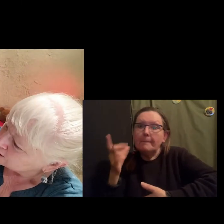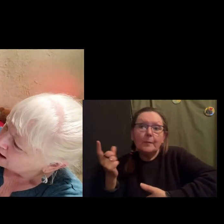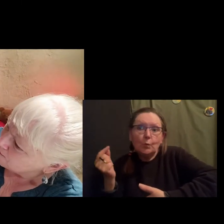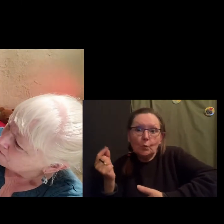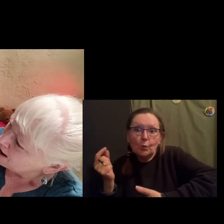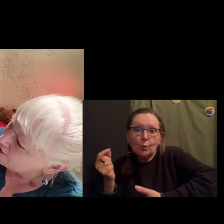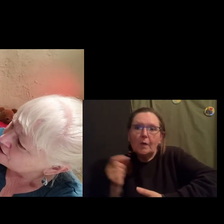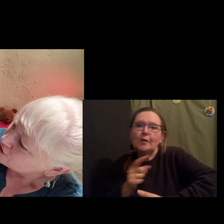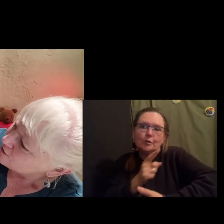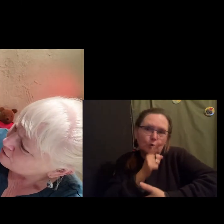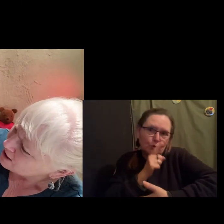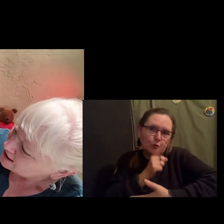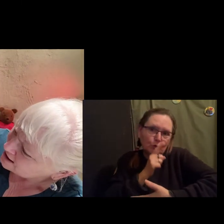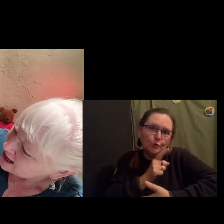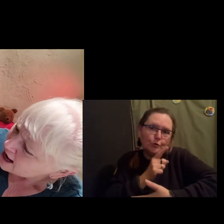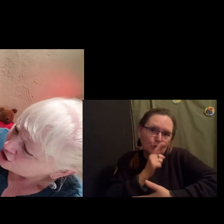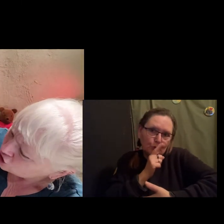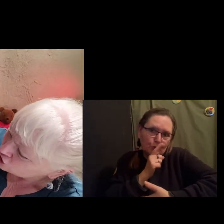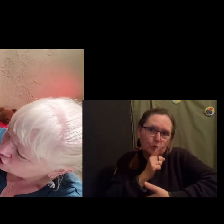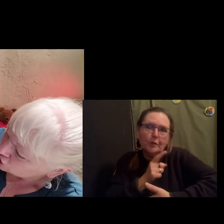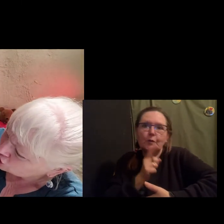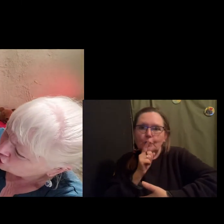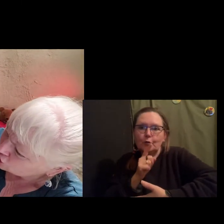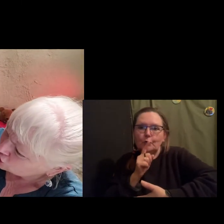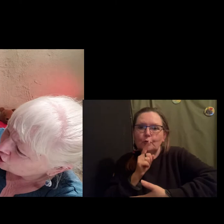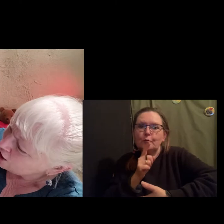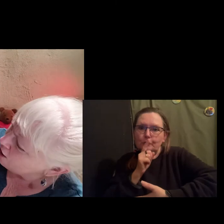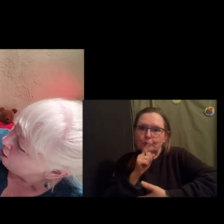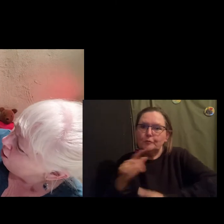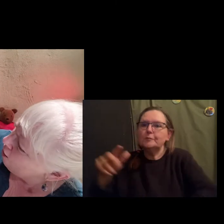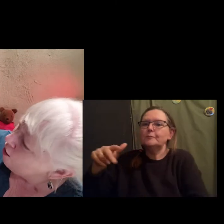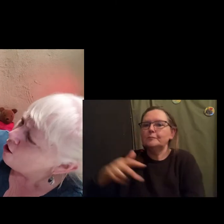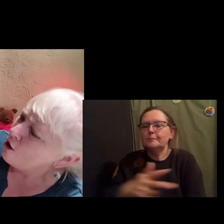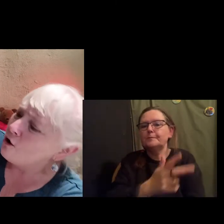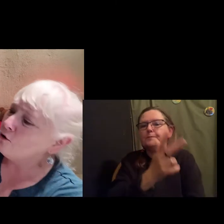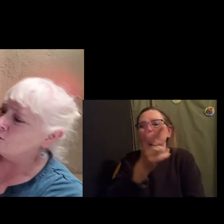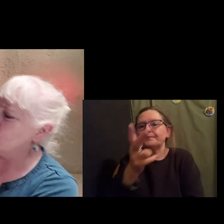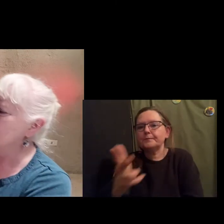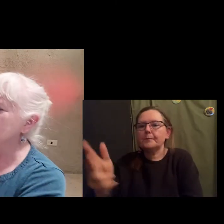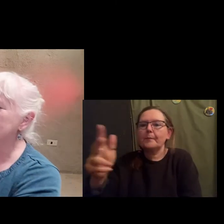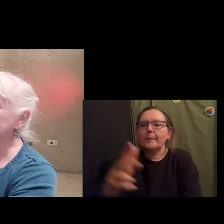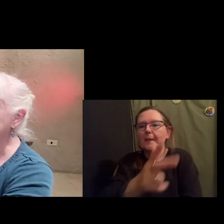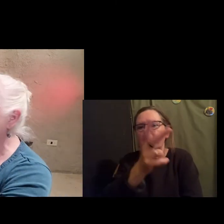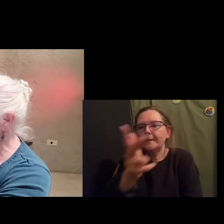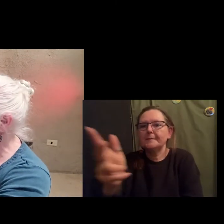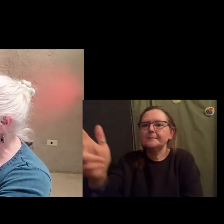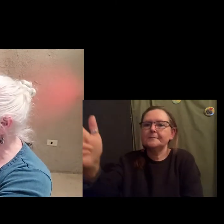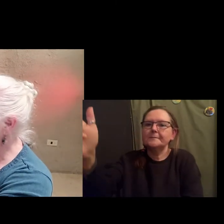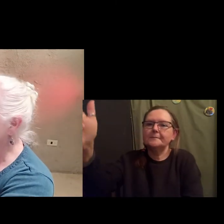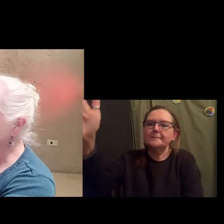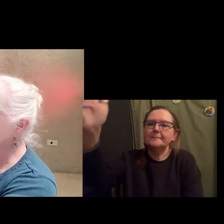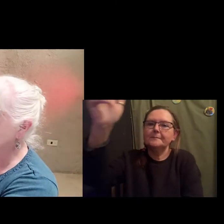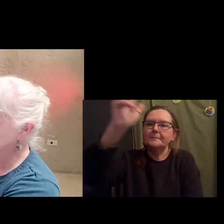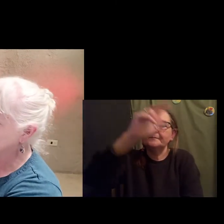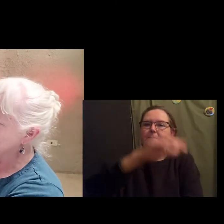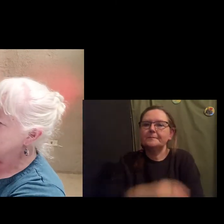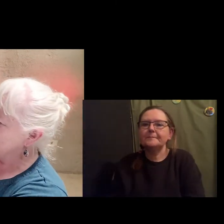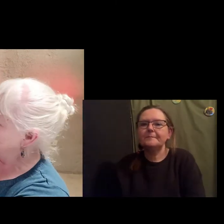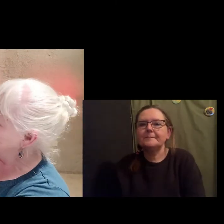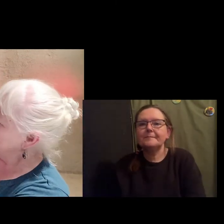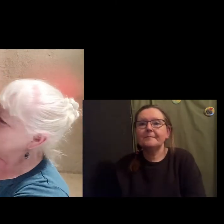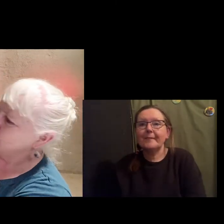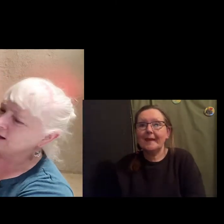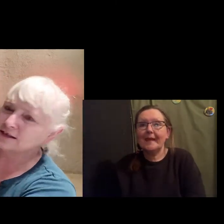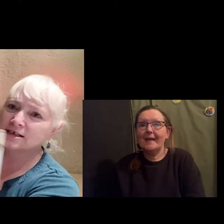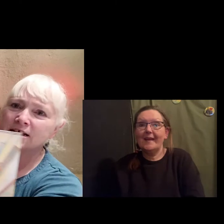shh, shh, shh. The mothers on the bus say shh, shh, shh, all over town.